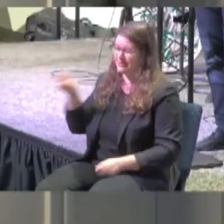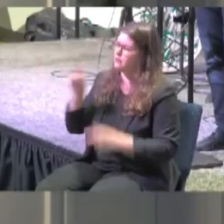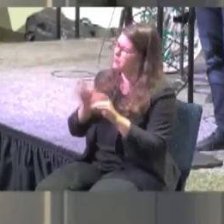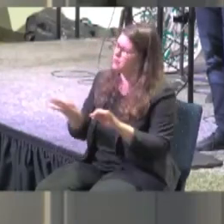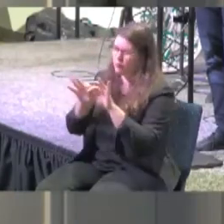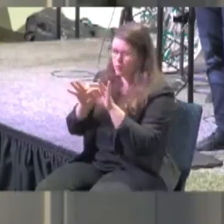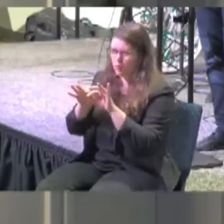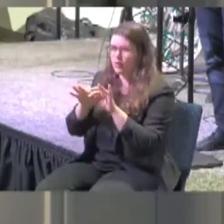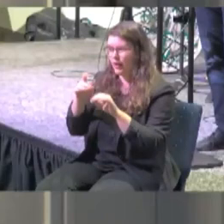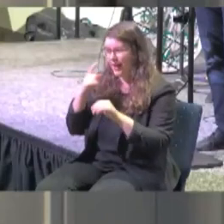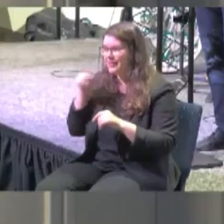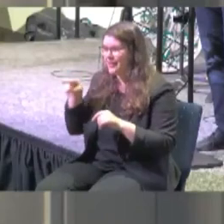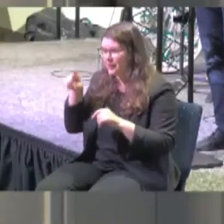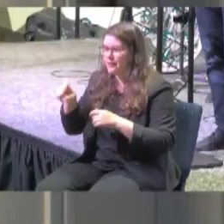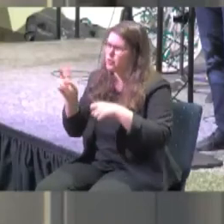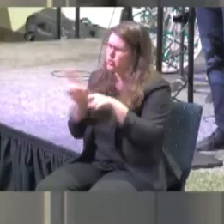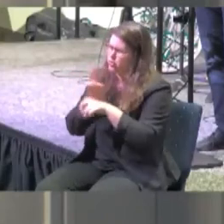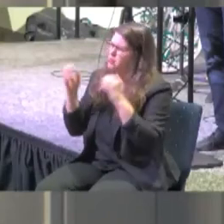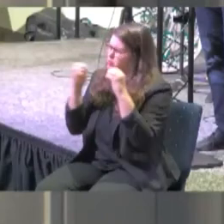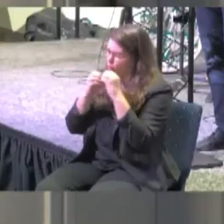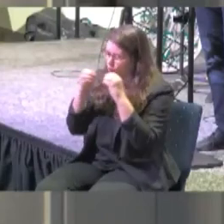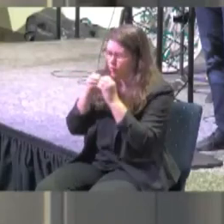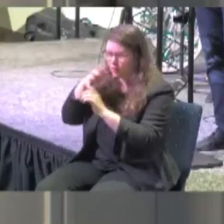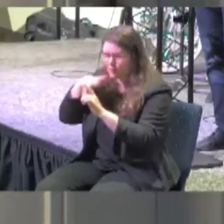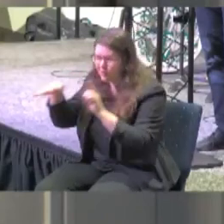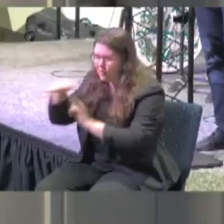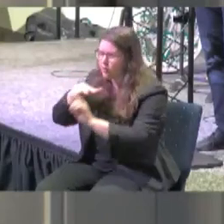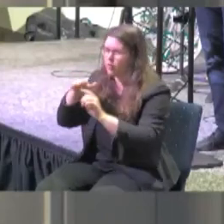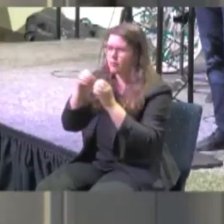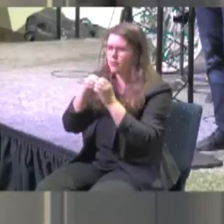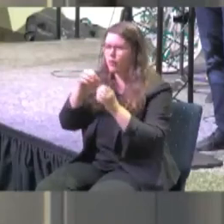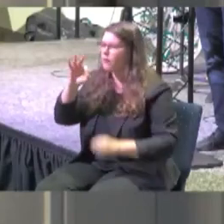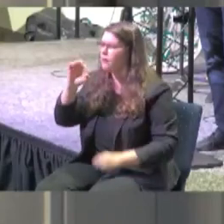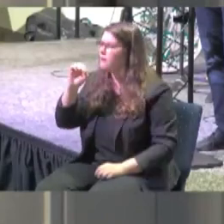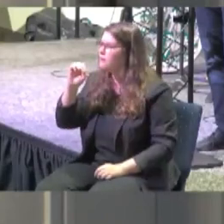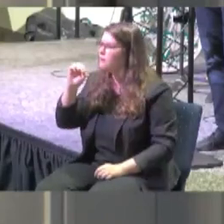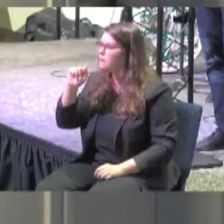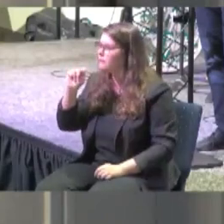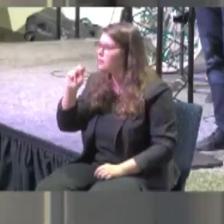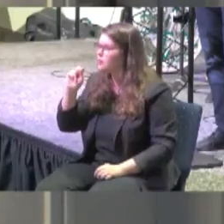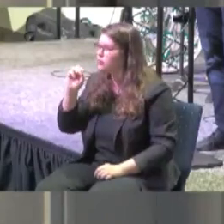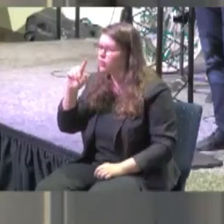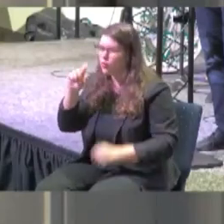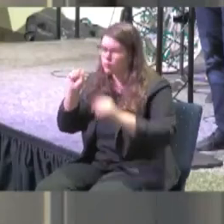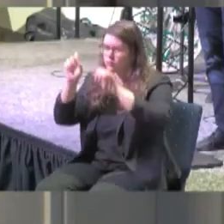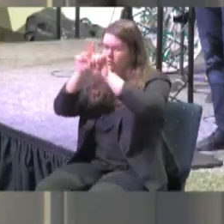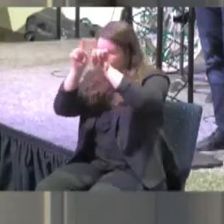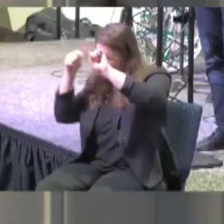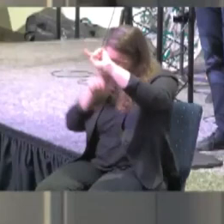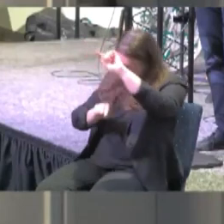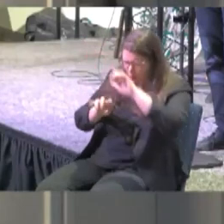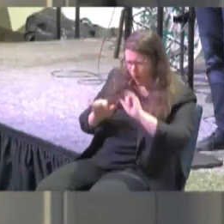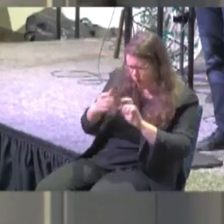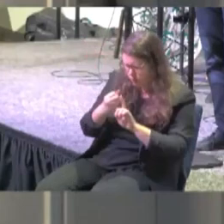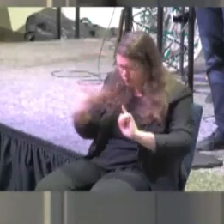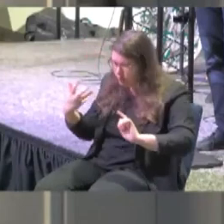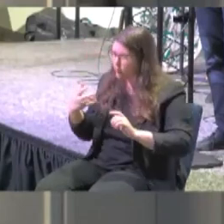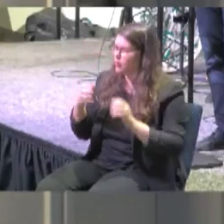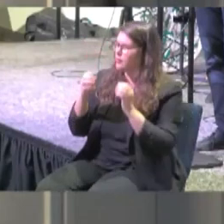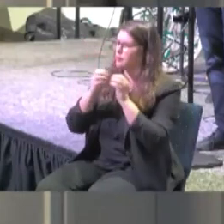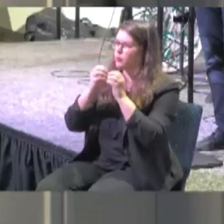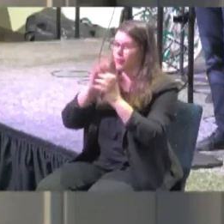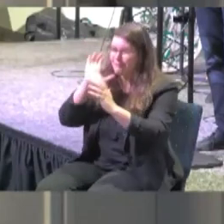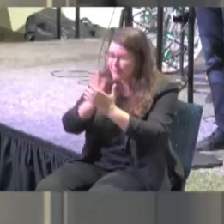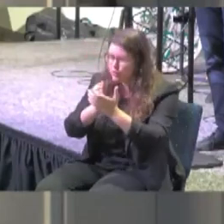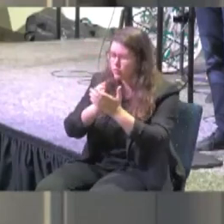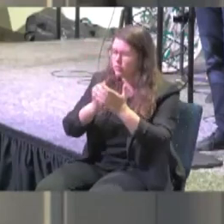of paratextual information. We need more footnotes. We need more maps and more diagrams. And we need more study Bible kind of notes. Of